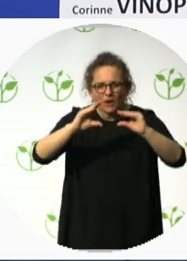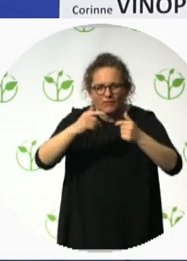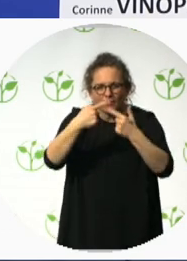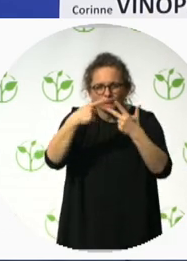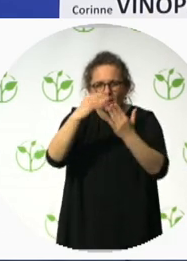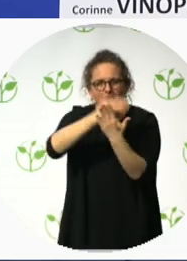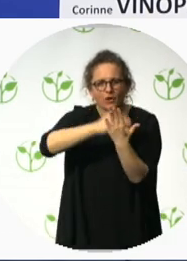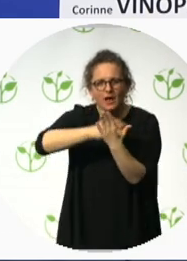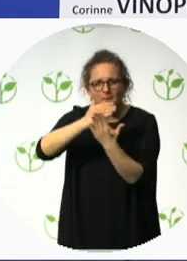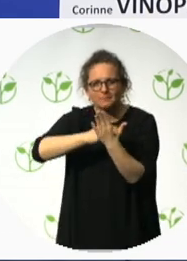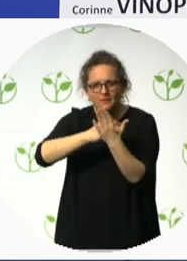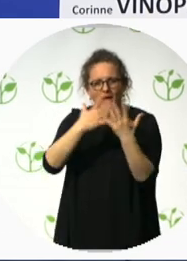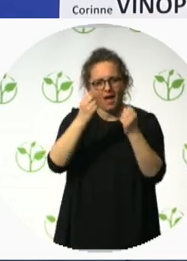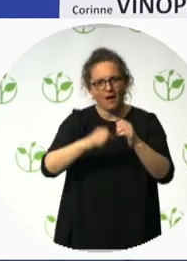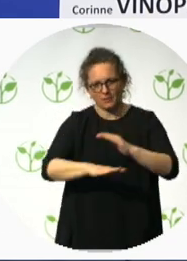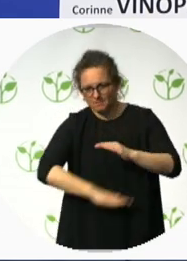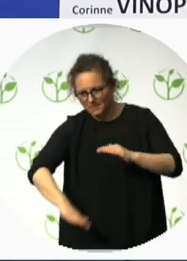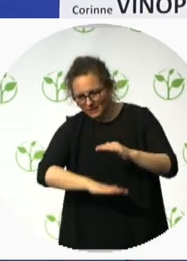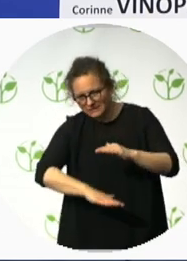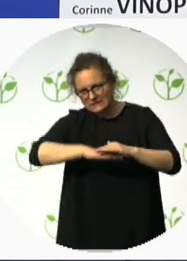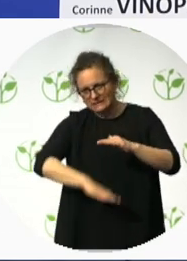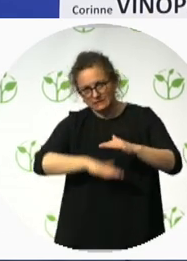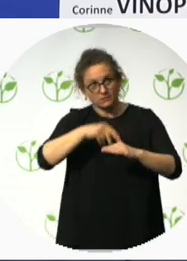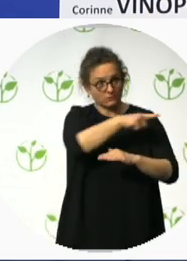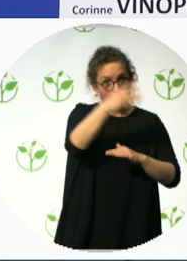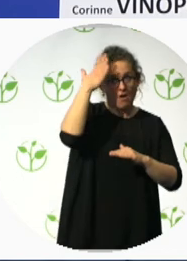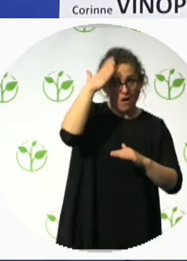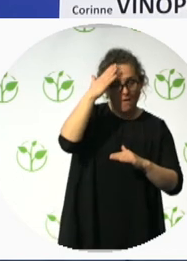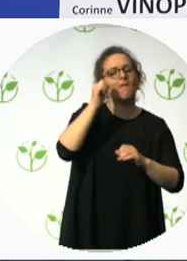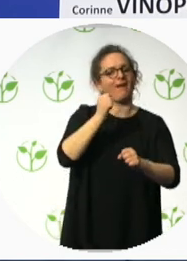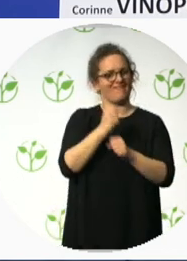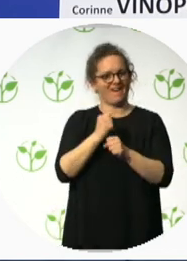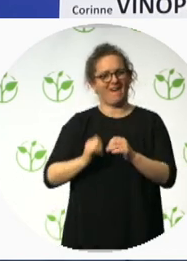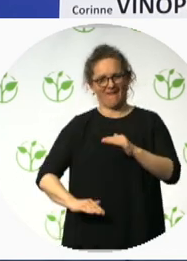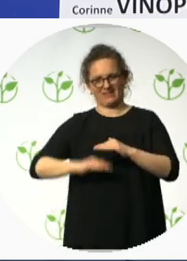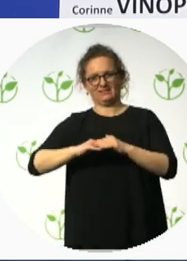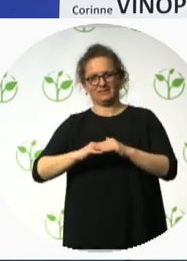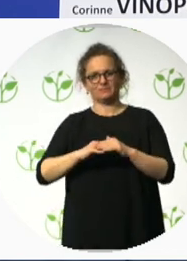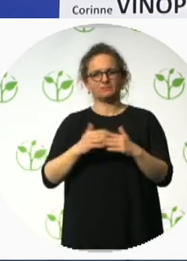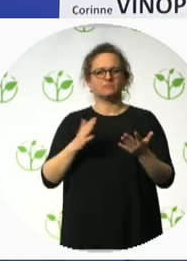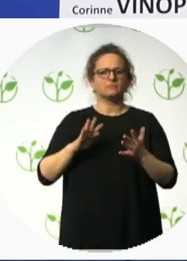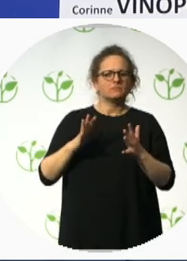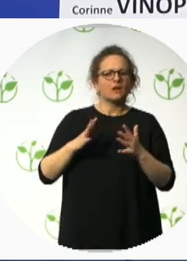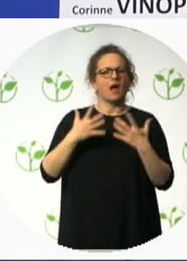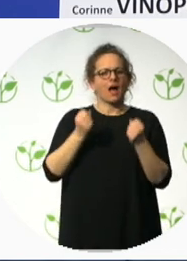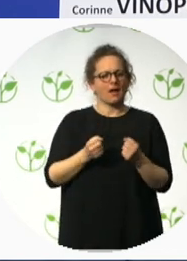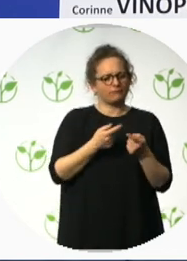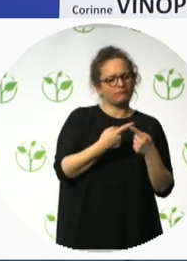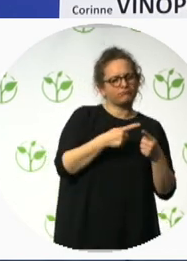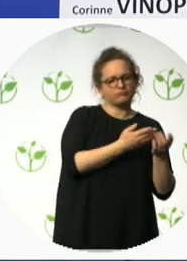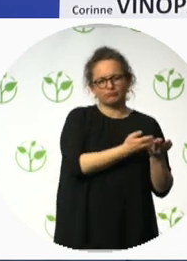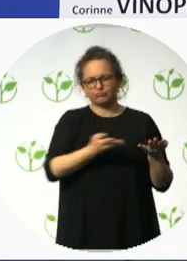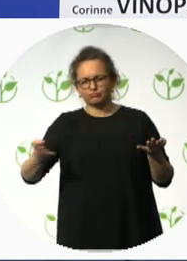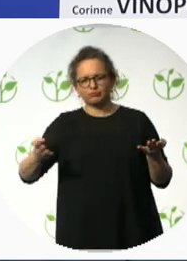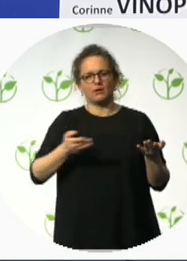And there's been over 70 products over the years. So like in Morocco, we decided because the internet was weak to